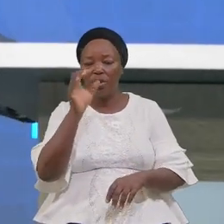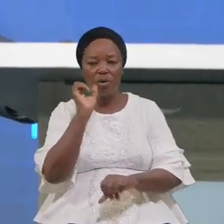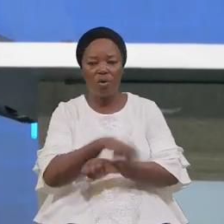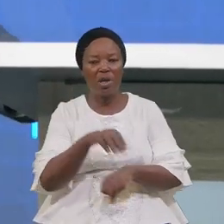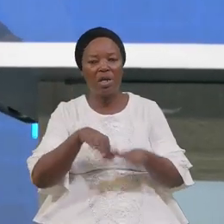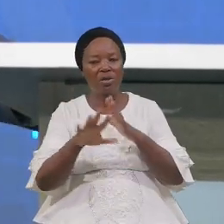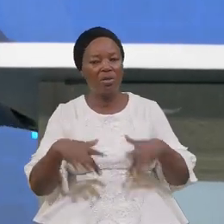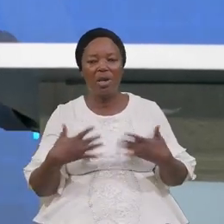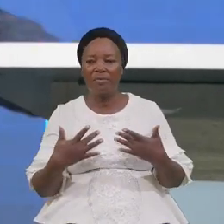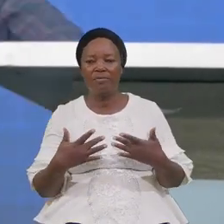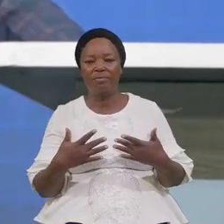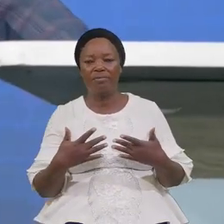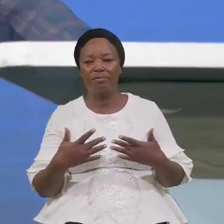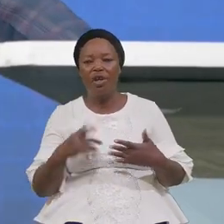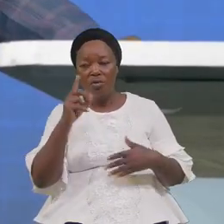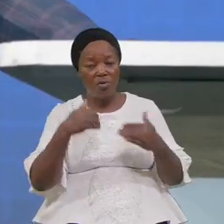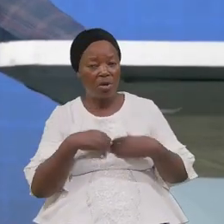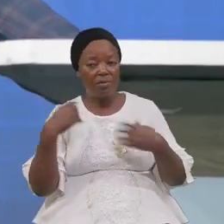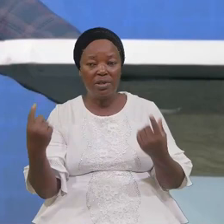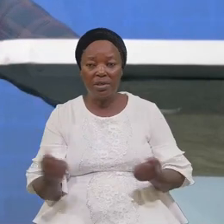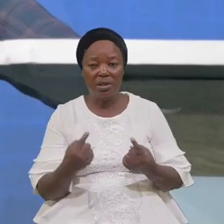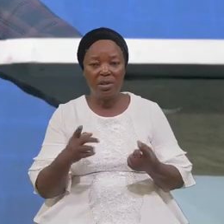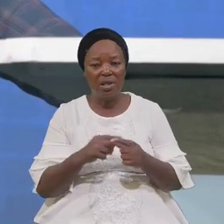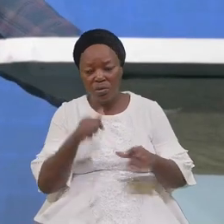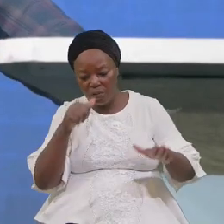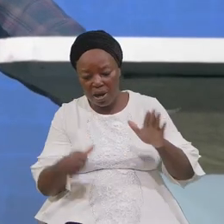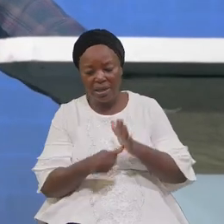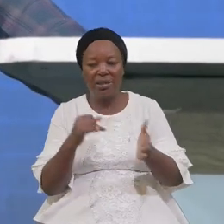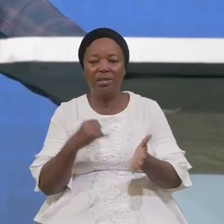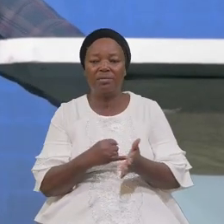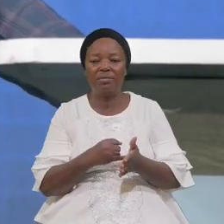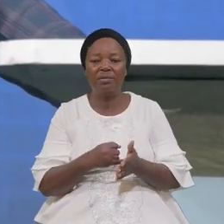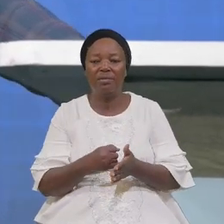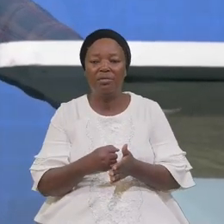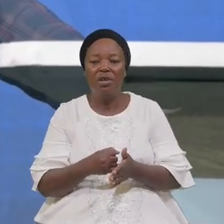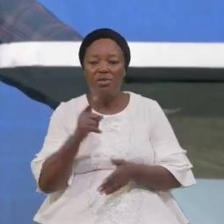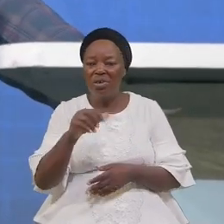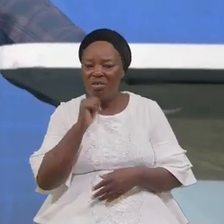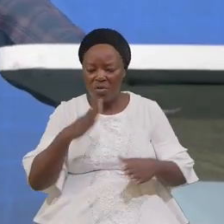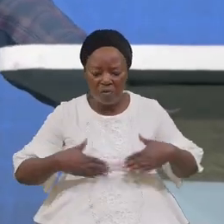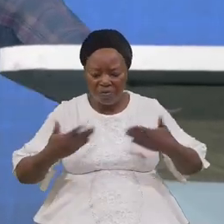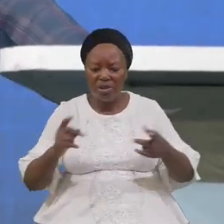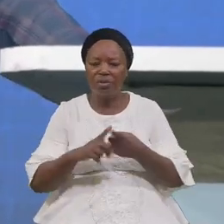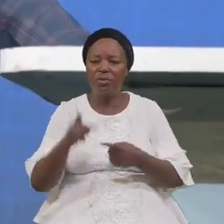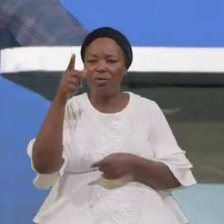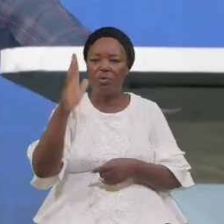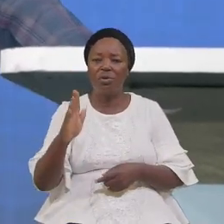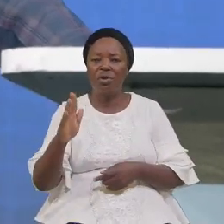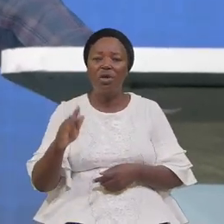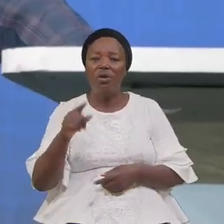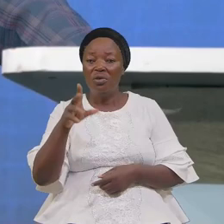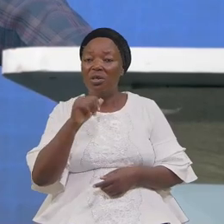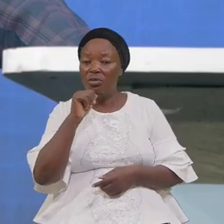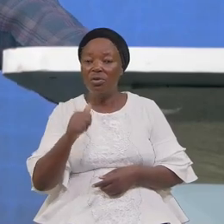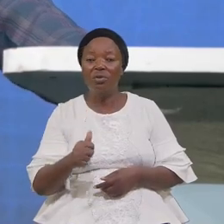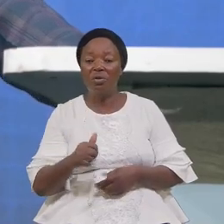life. You have sinned, you cover it up. You are not confessing to God. You are not confessing to